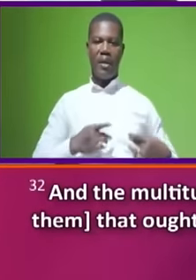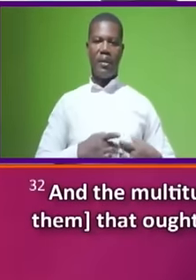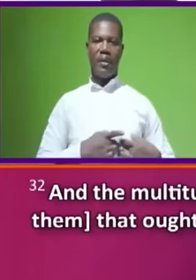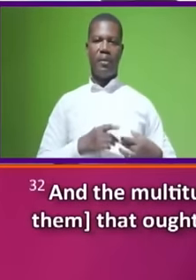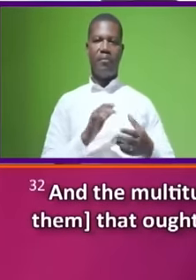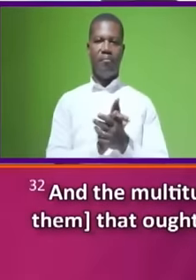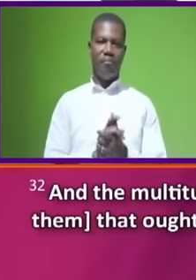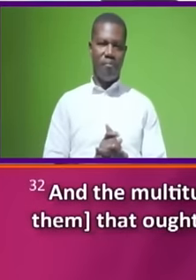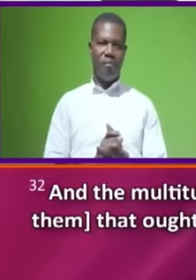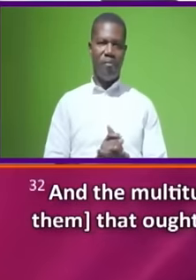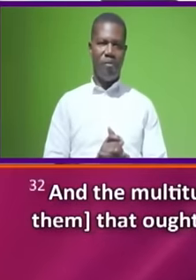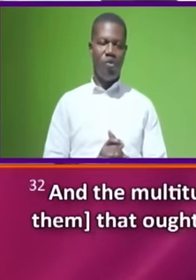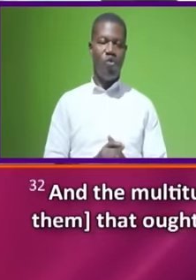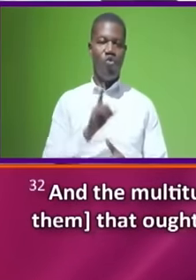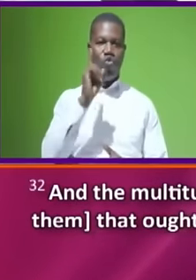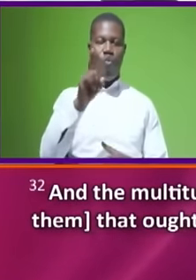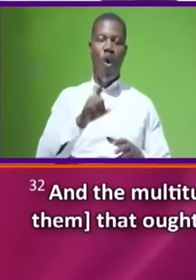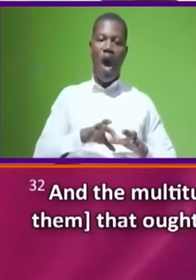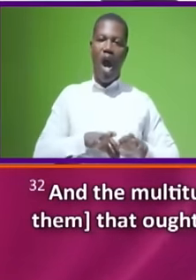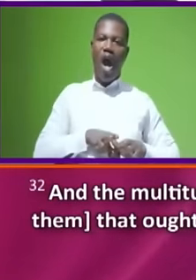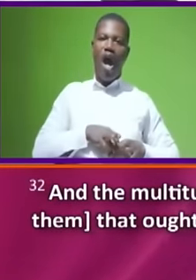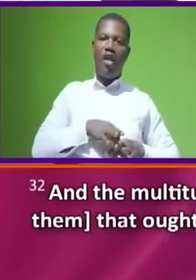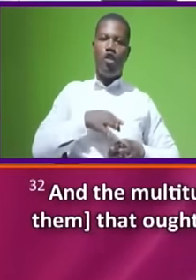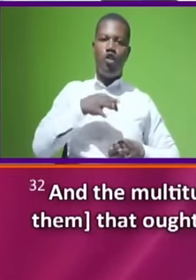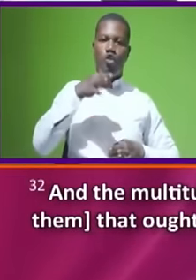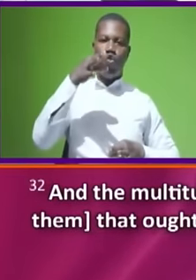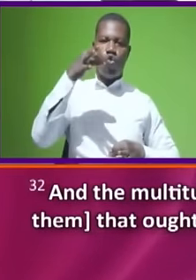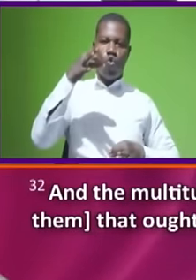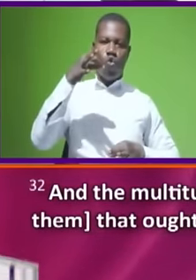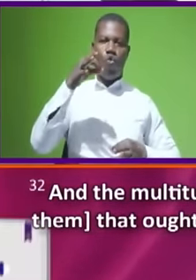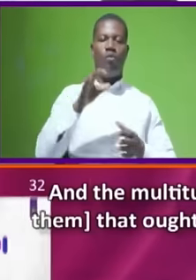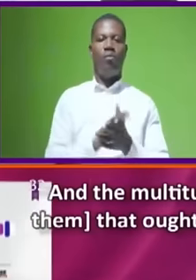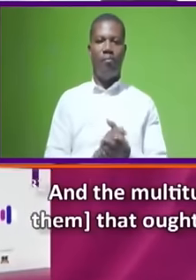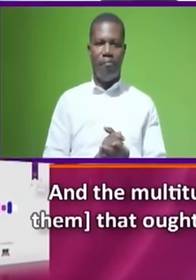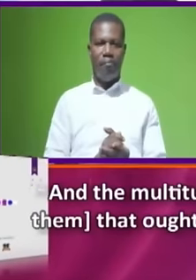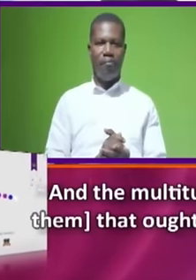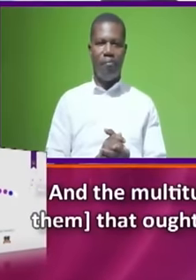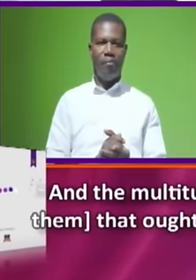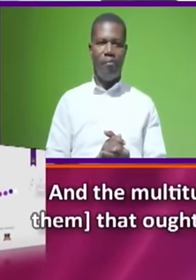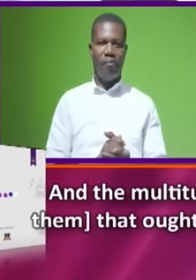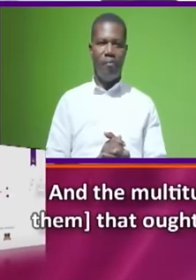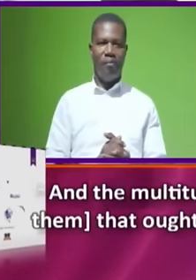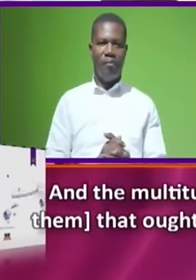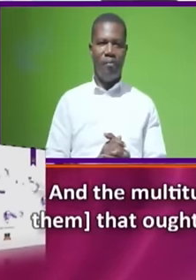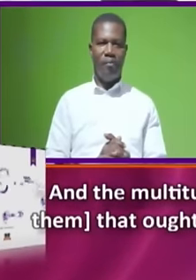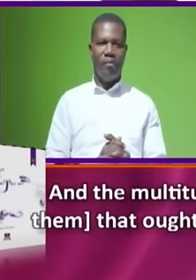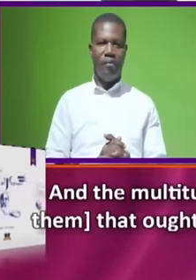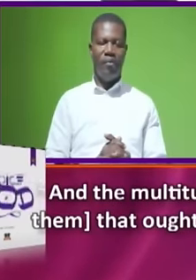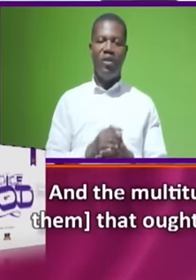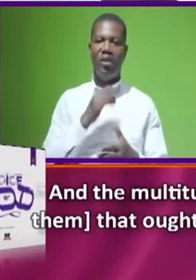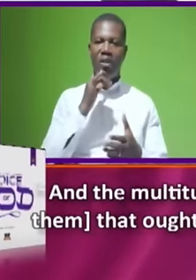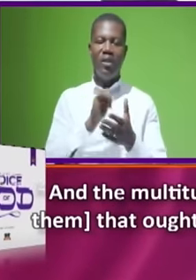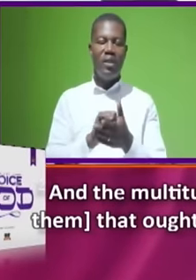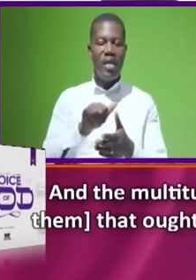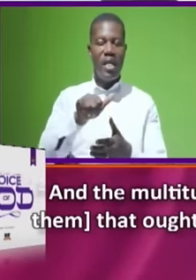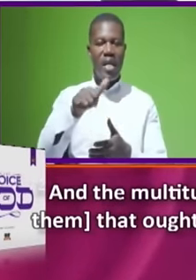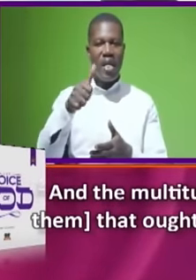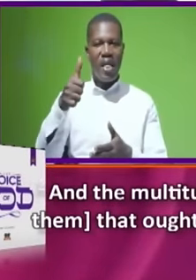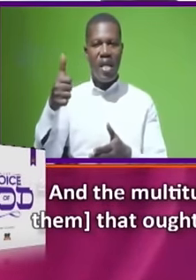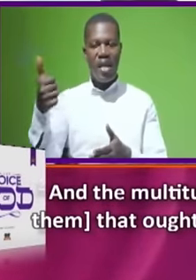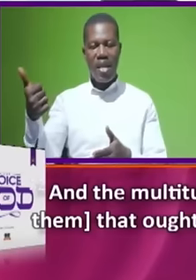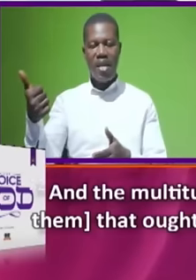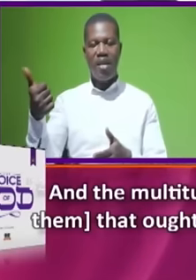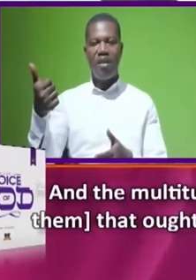heart. And of one soul. And of one soul. Neither said any of them.